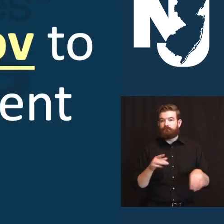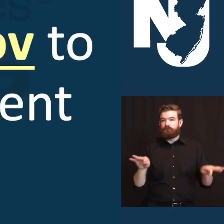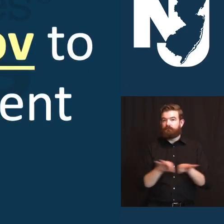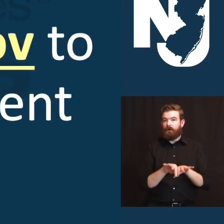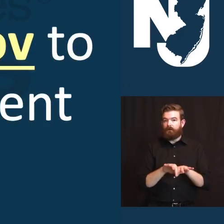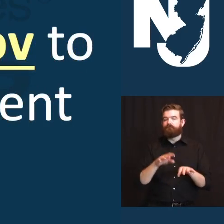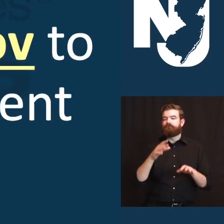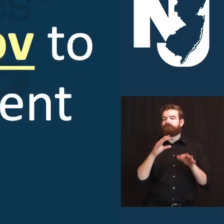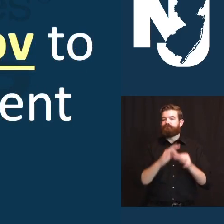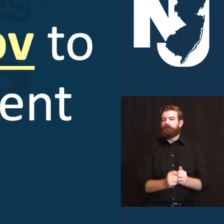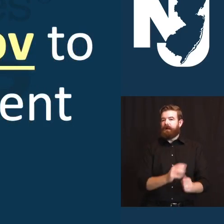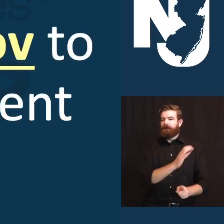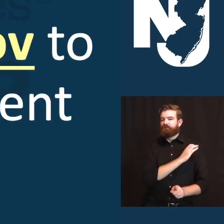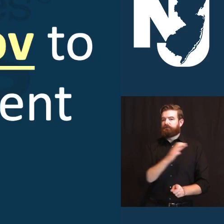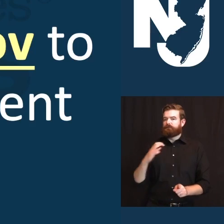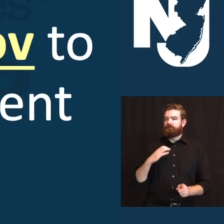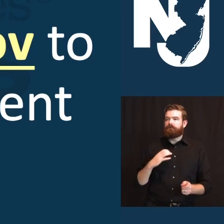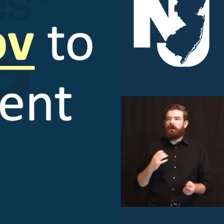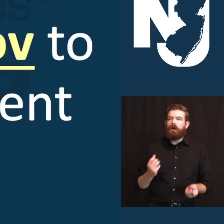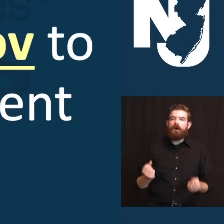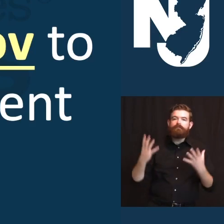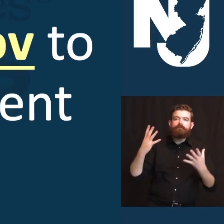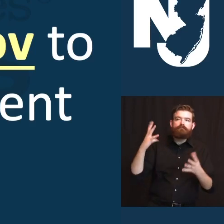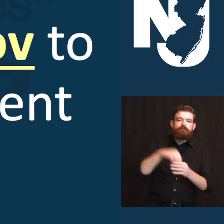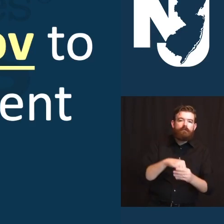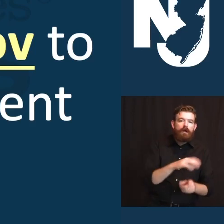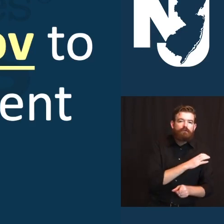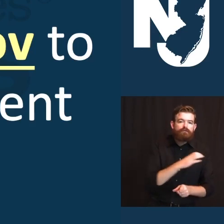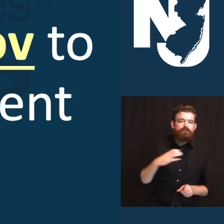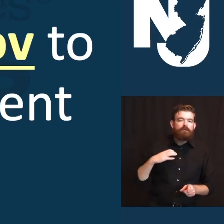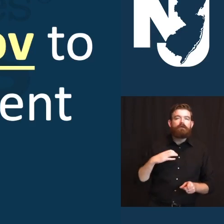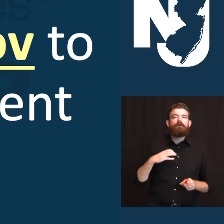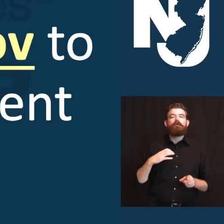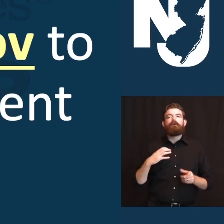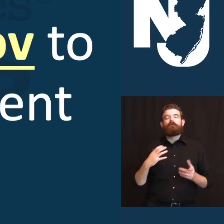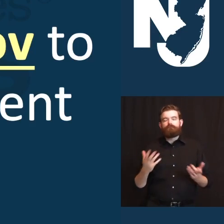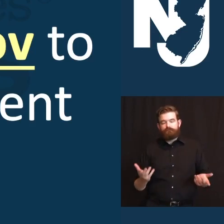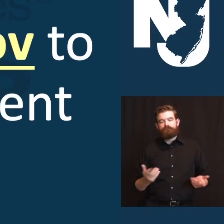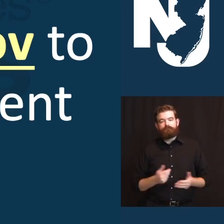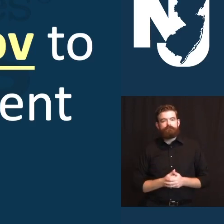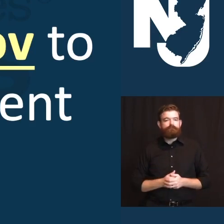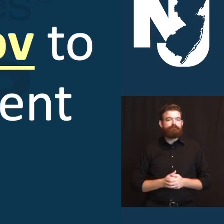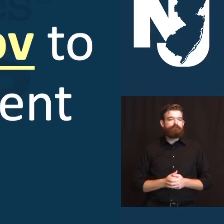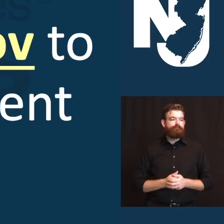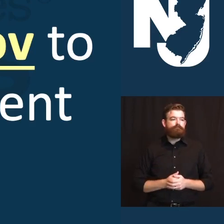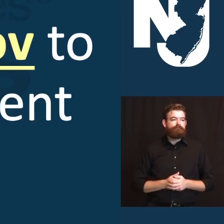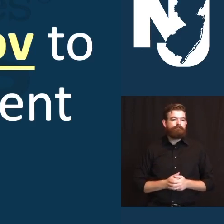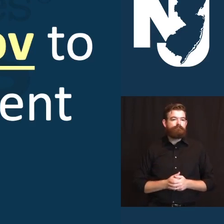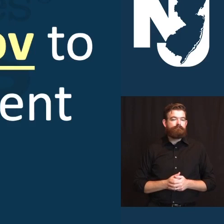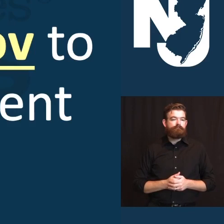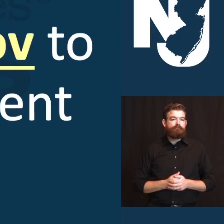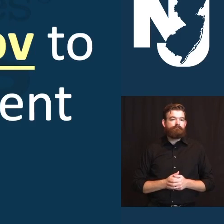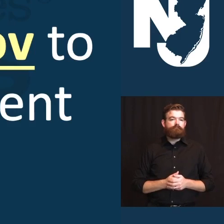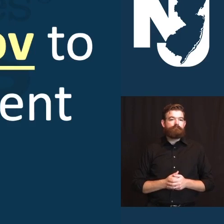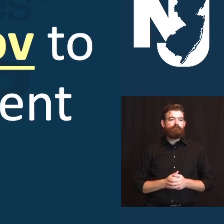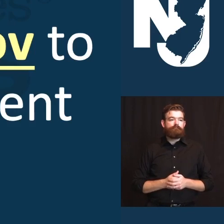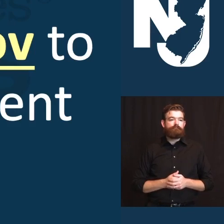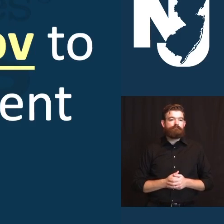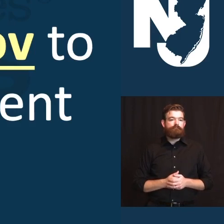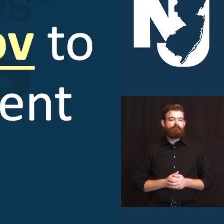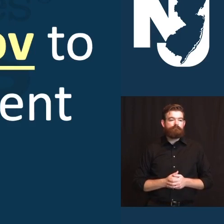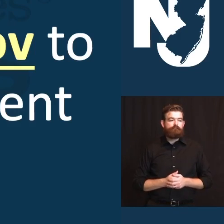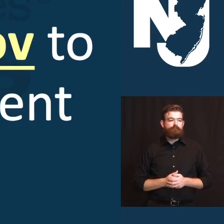counted. And there are numerous census-related events planned in communities across the state. To find one near you, by the way, please visit